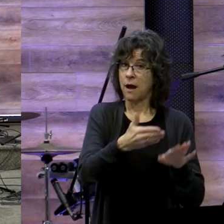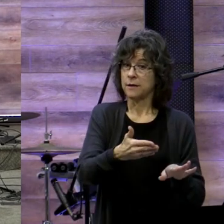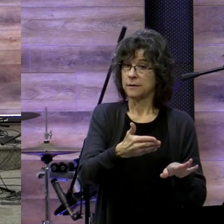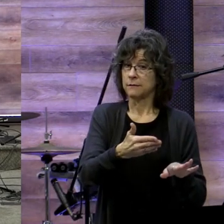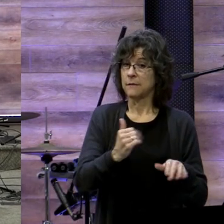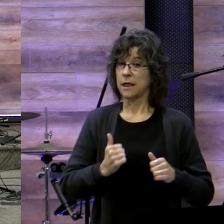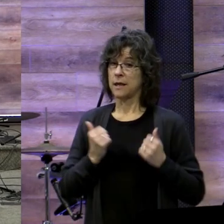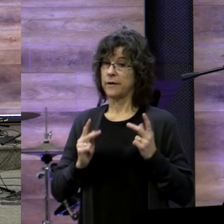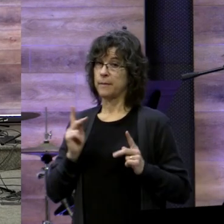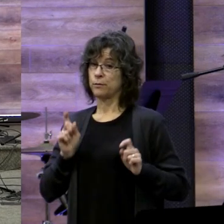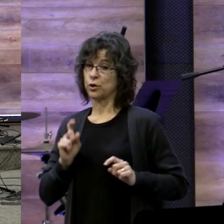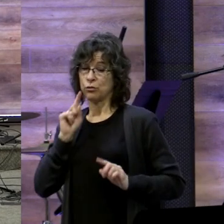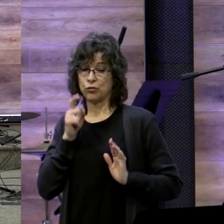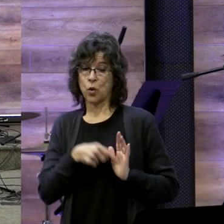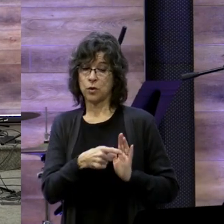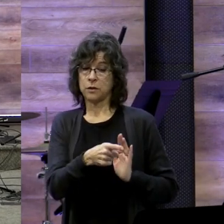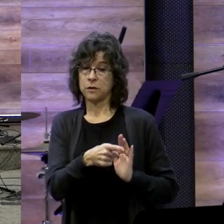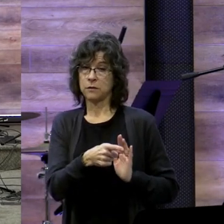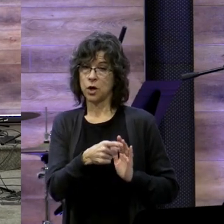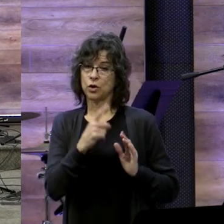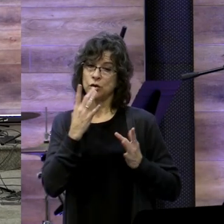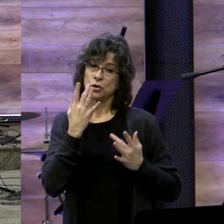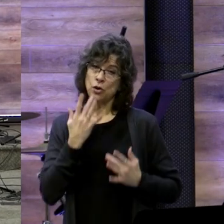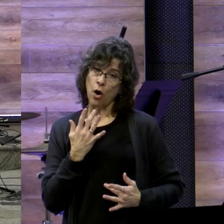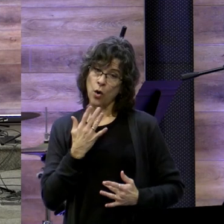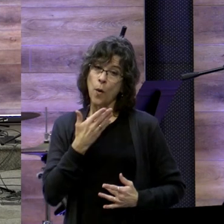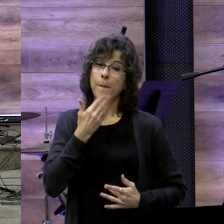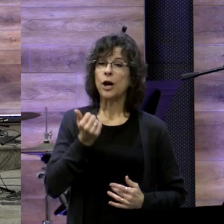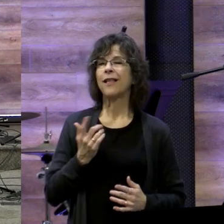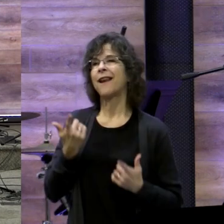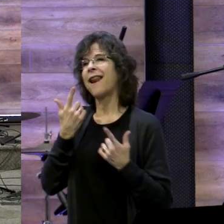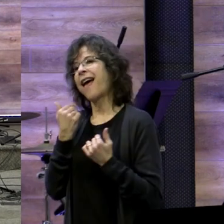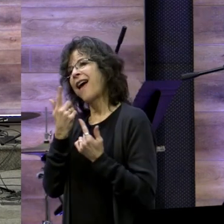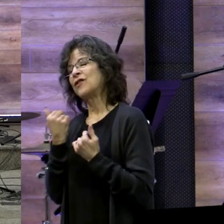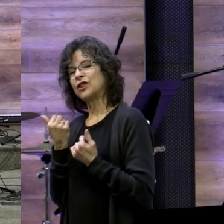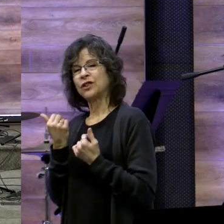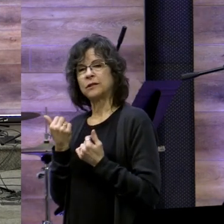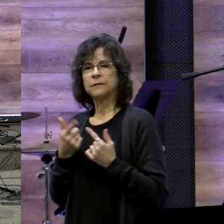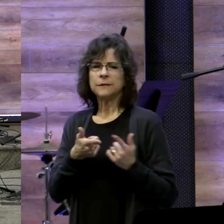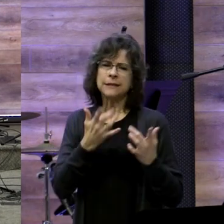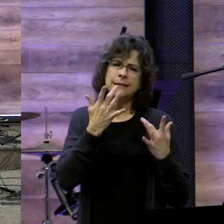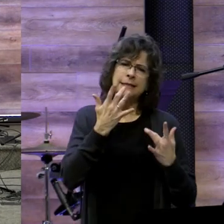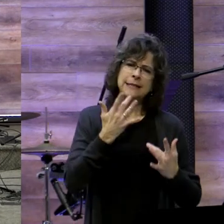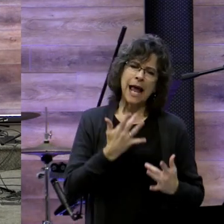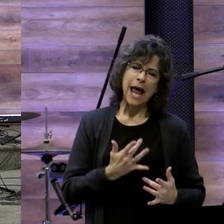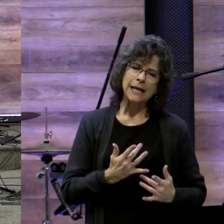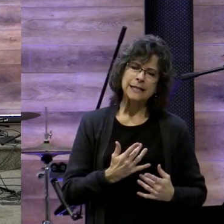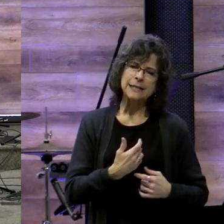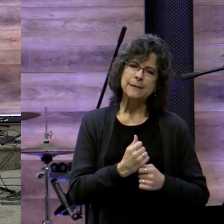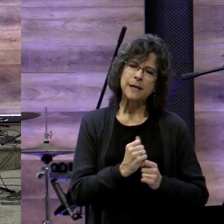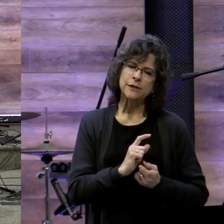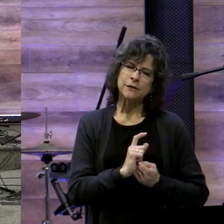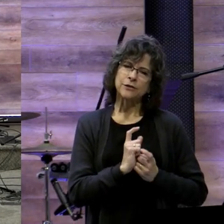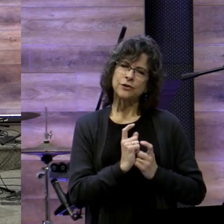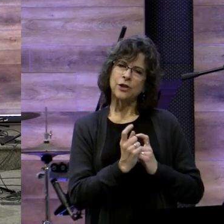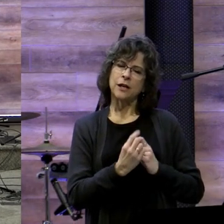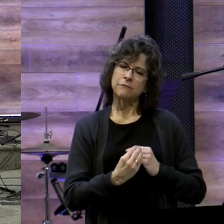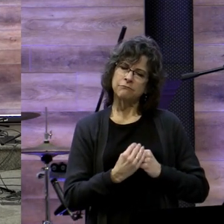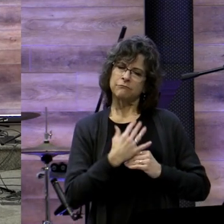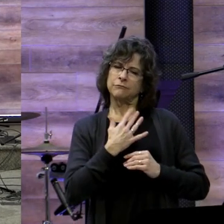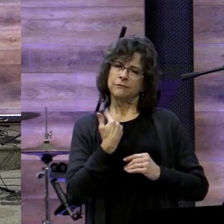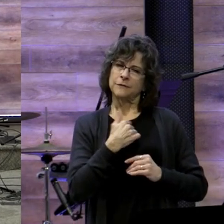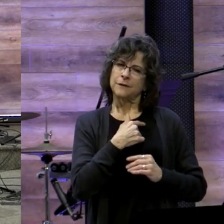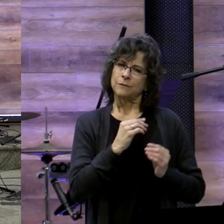heart. Sorrow is better than laughter, for sadness has a refining influence on us. A wise